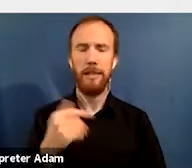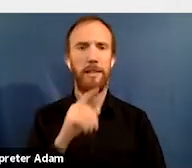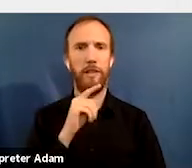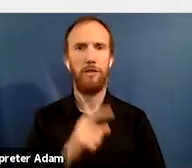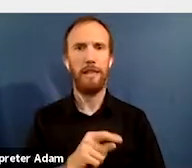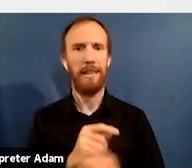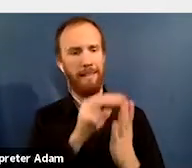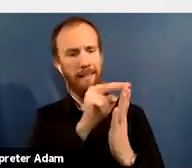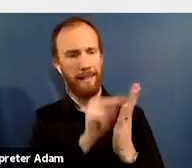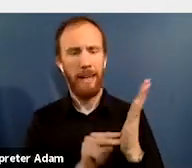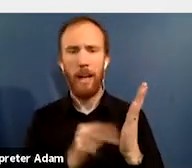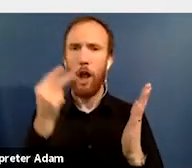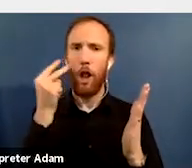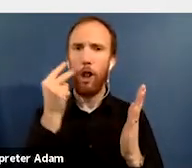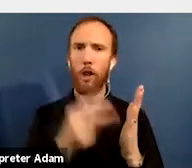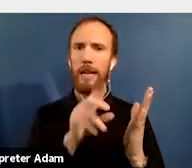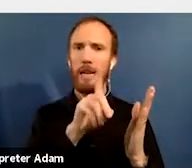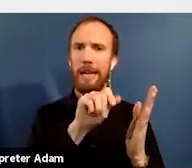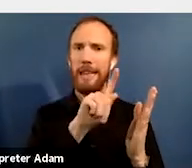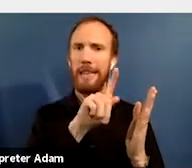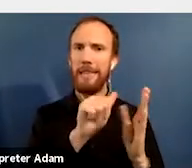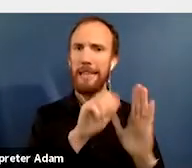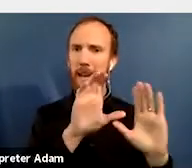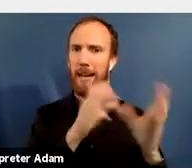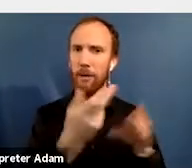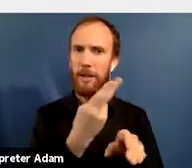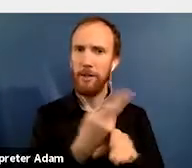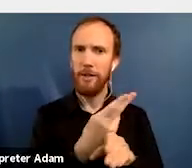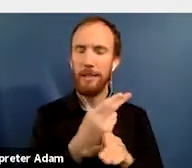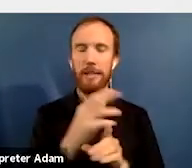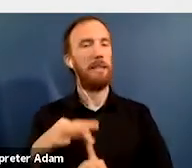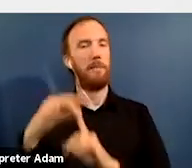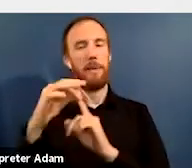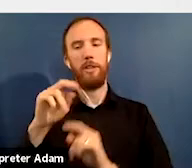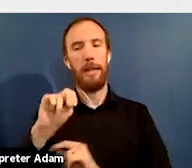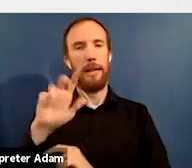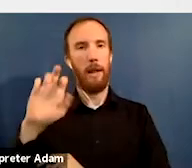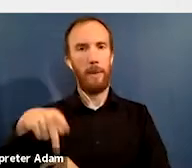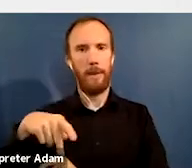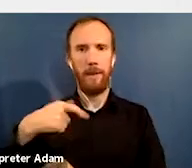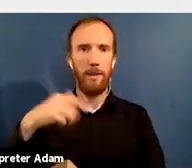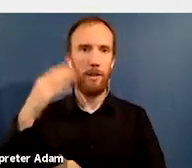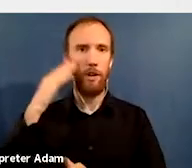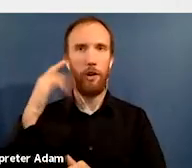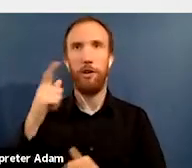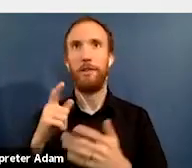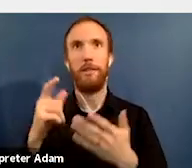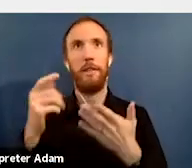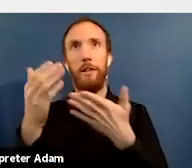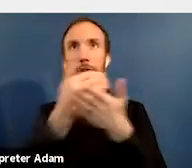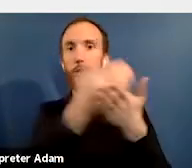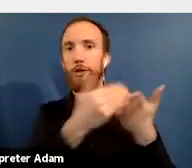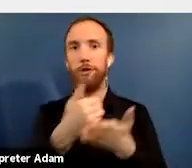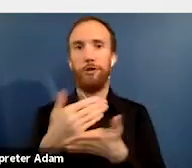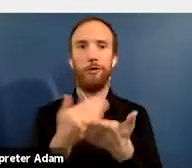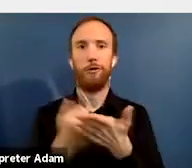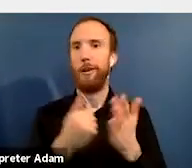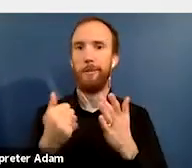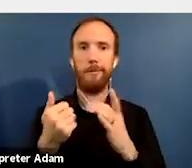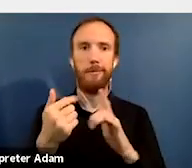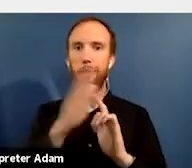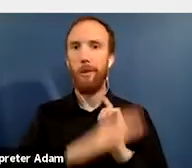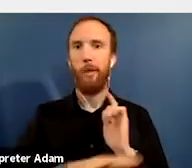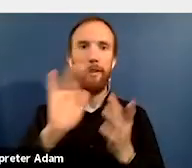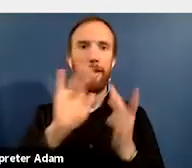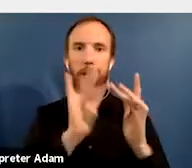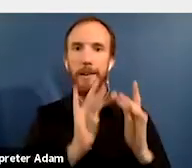we're using. I think especially with NLP, it's become the norm that you just scrape all of the internet, you train your models, and you get